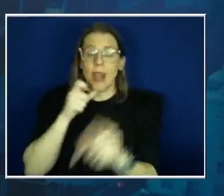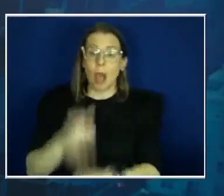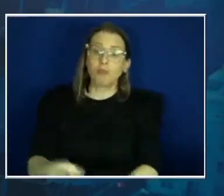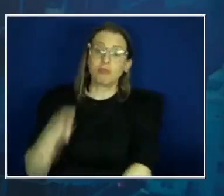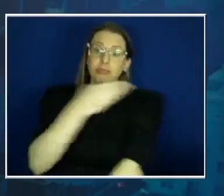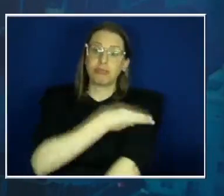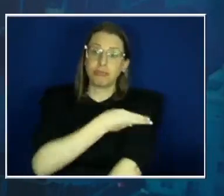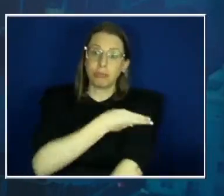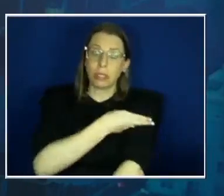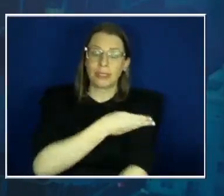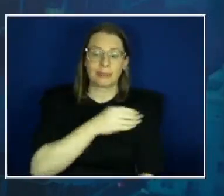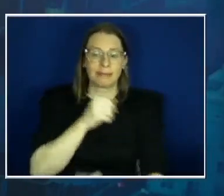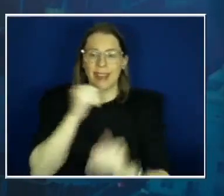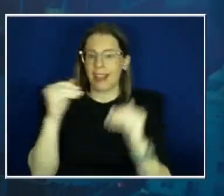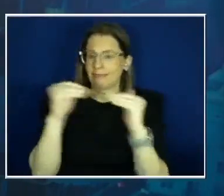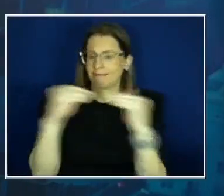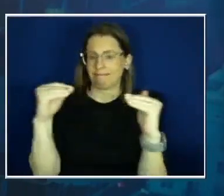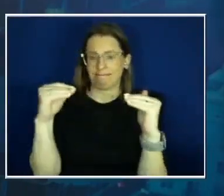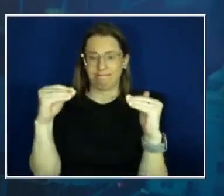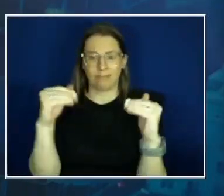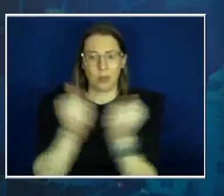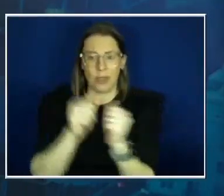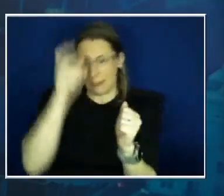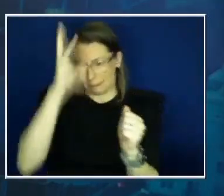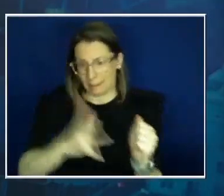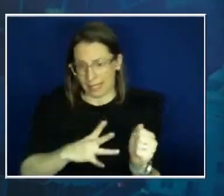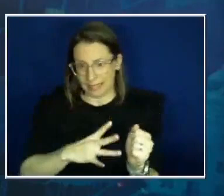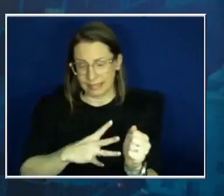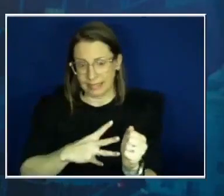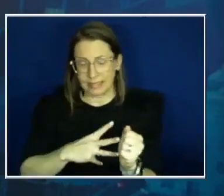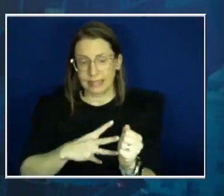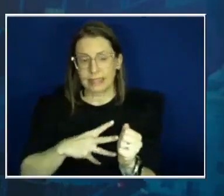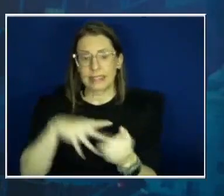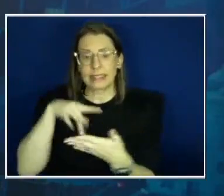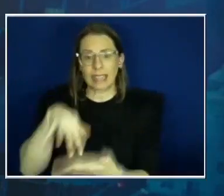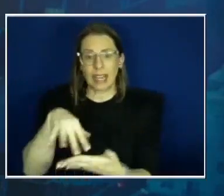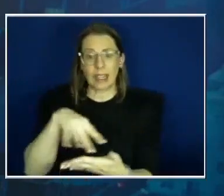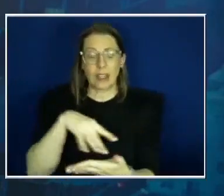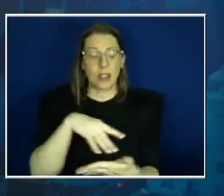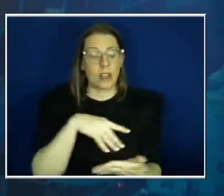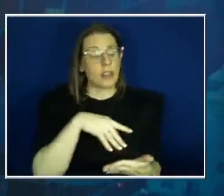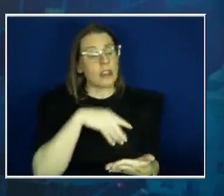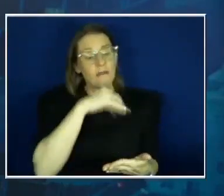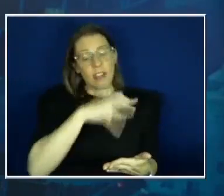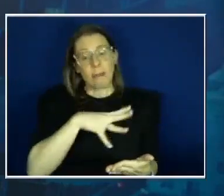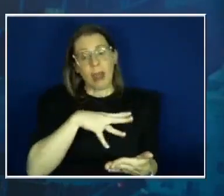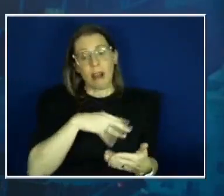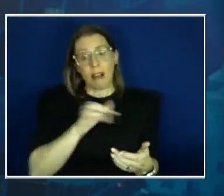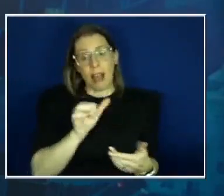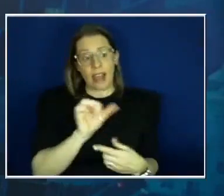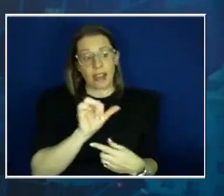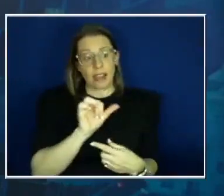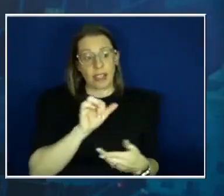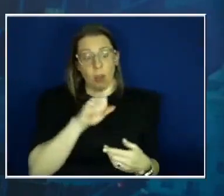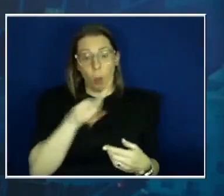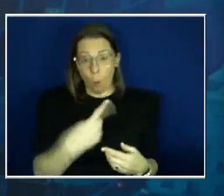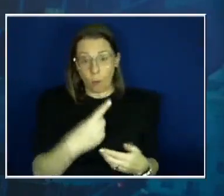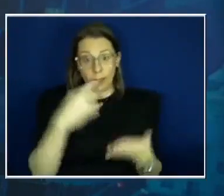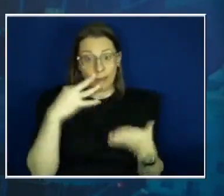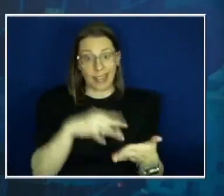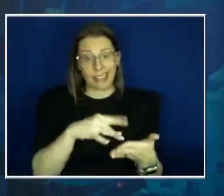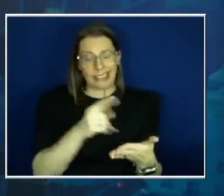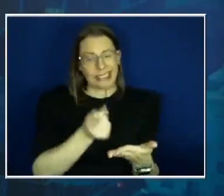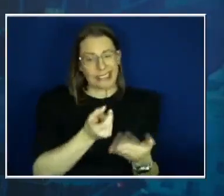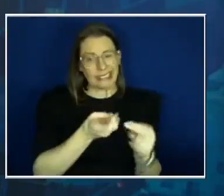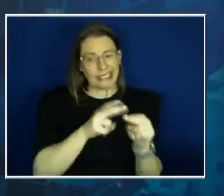equal levels, and we have a ways to go. When we're looking at female athlete only studies, we've seen little to no increase, and we still only have about